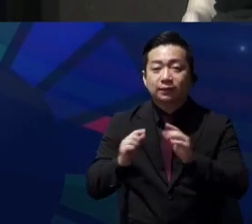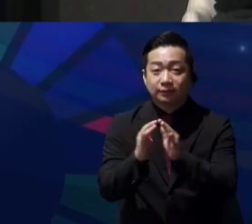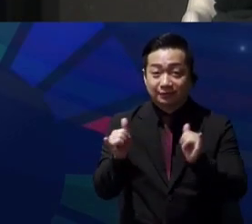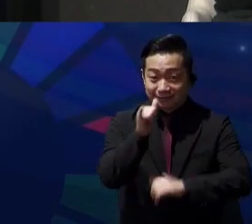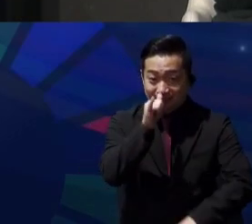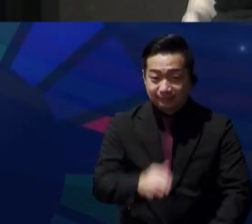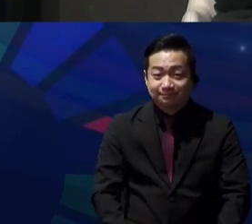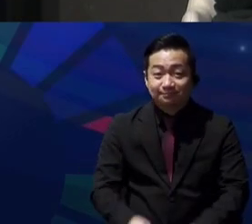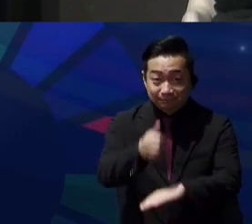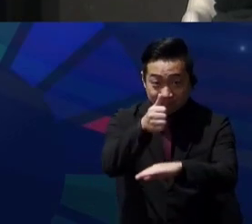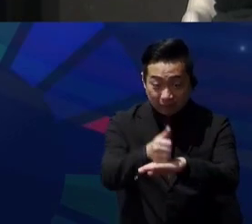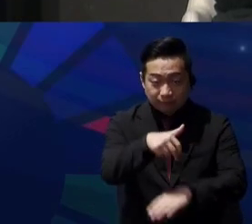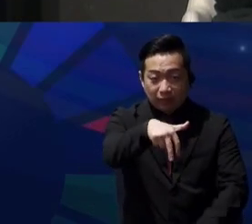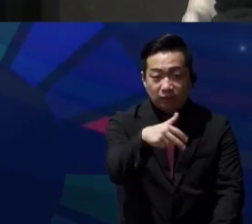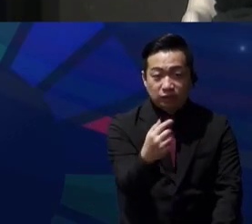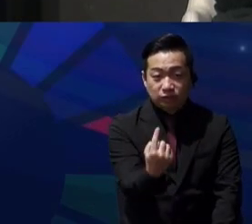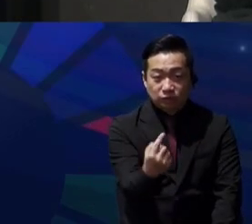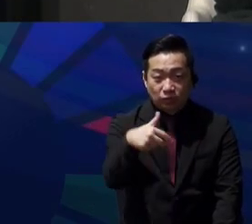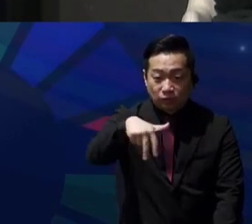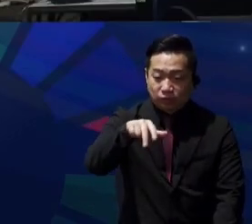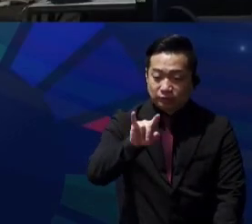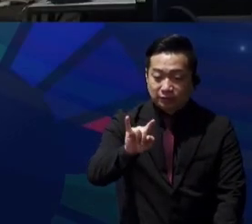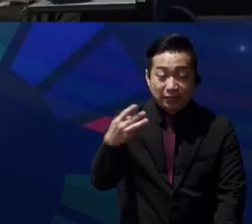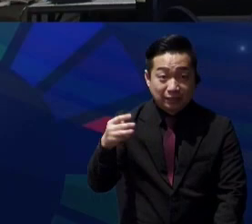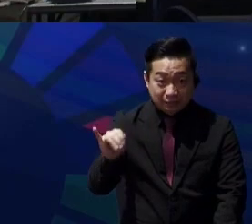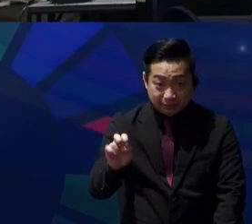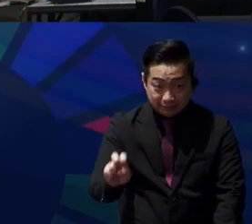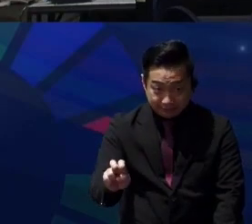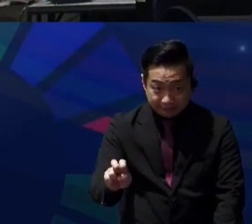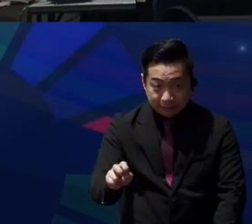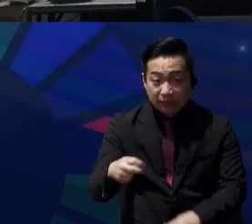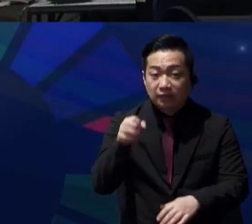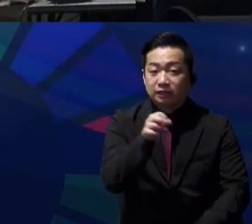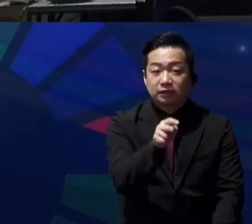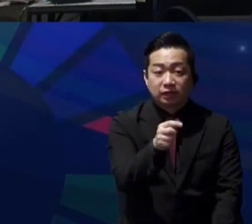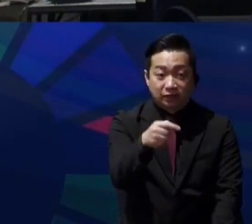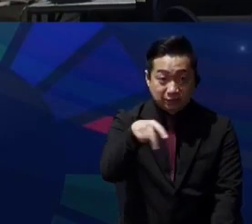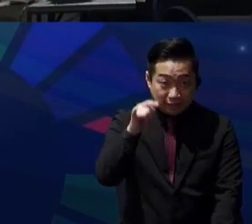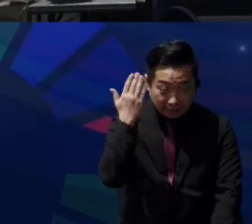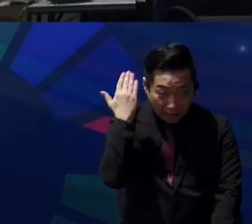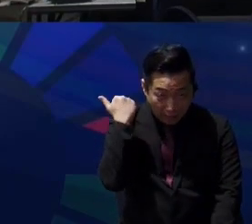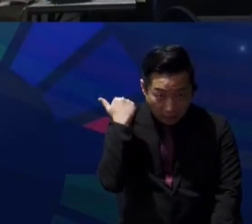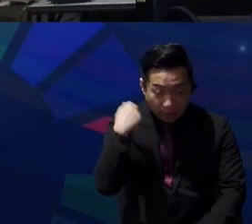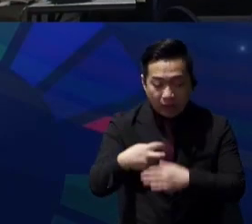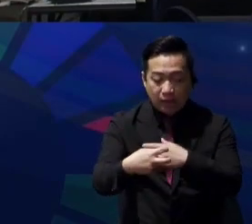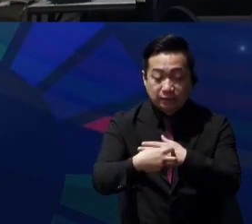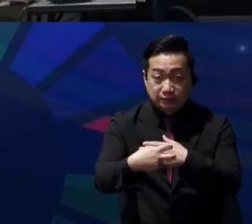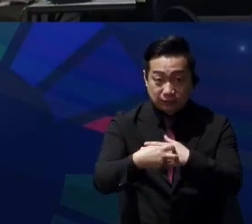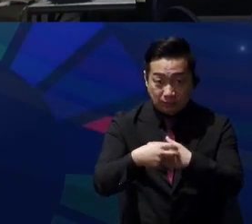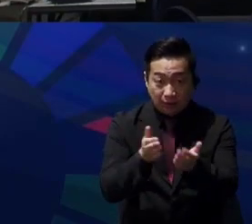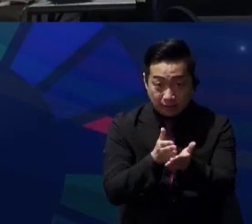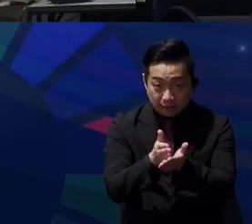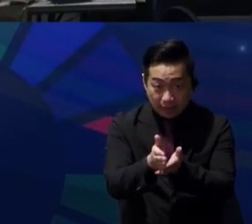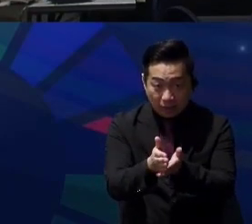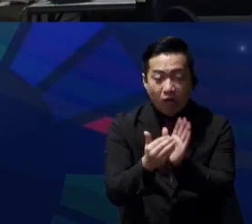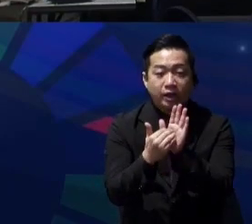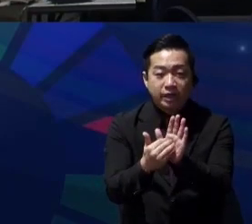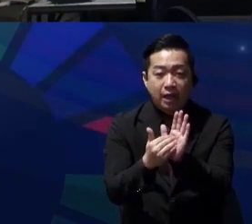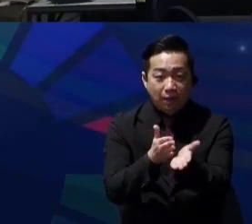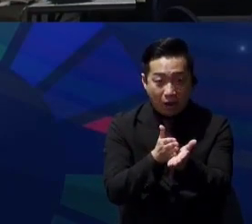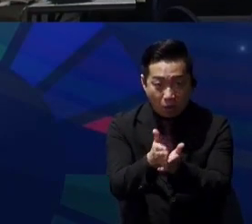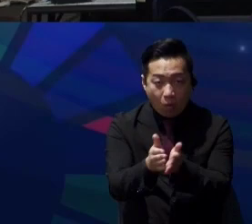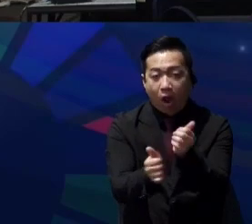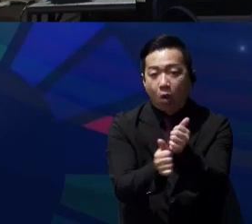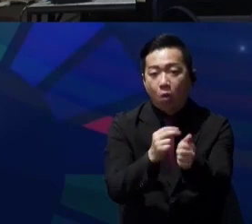is Assistant Professor, Yonsei University of College of Medicine. So, global burden